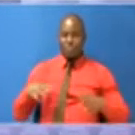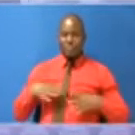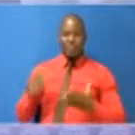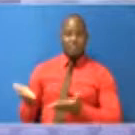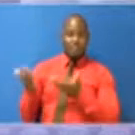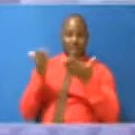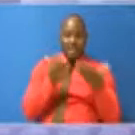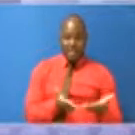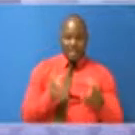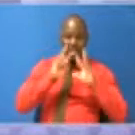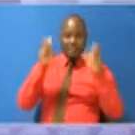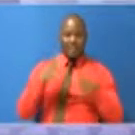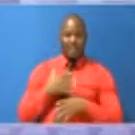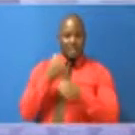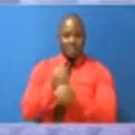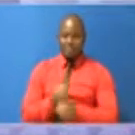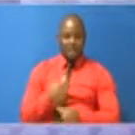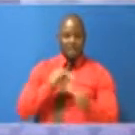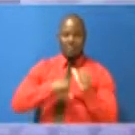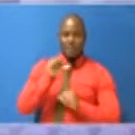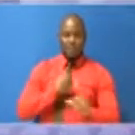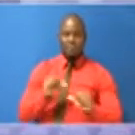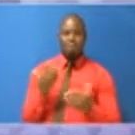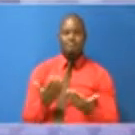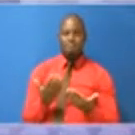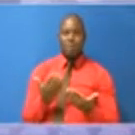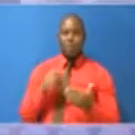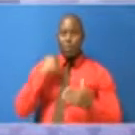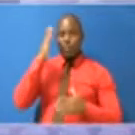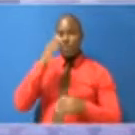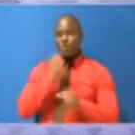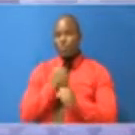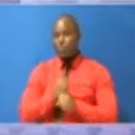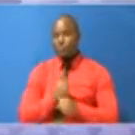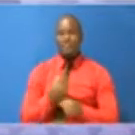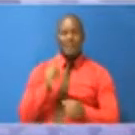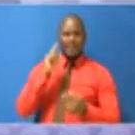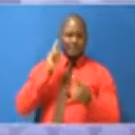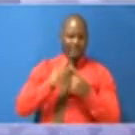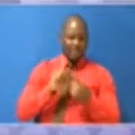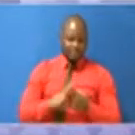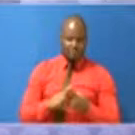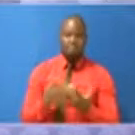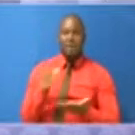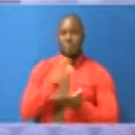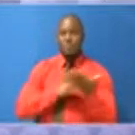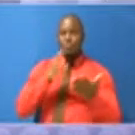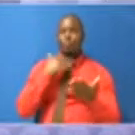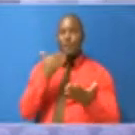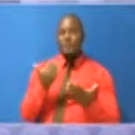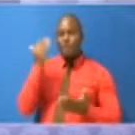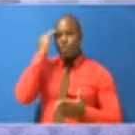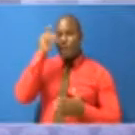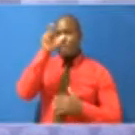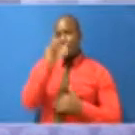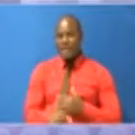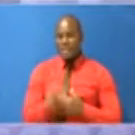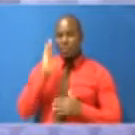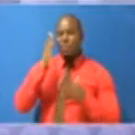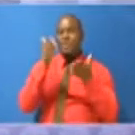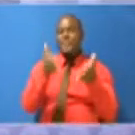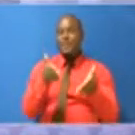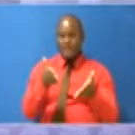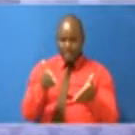doing it and you say it's an issue of trust it's not about all the comp you know who's going to do it the first thing the basic thing that they want is to know that that person will be